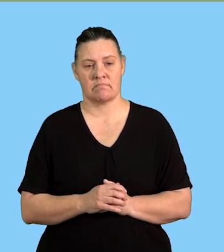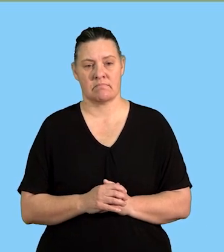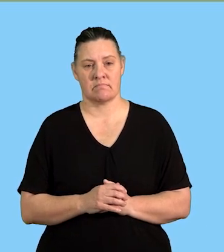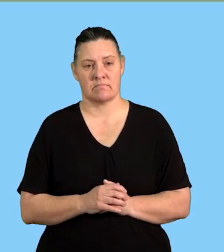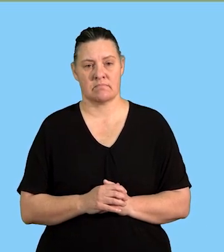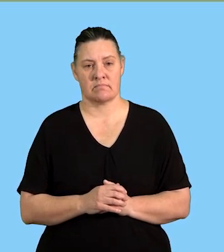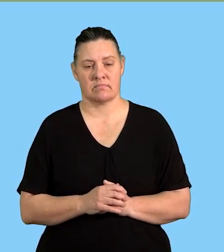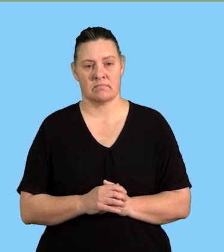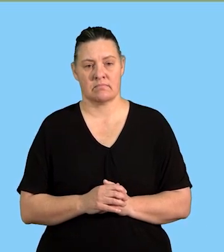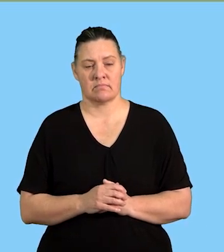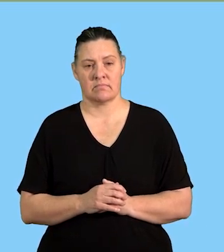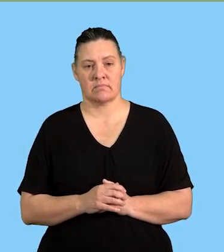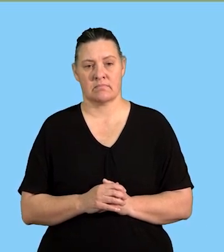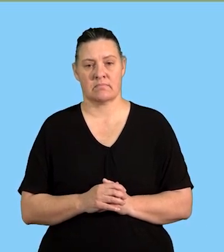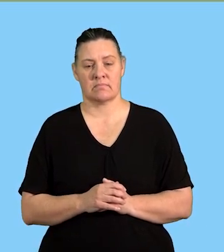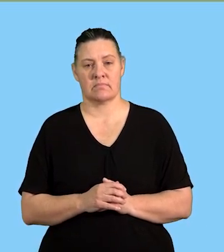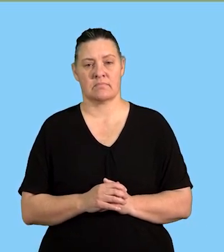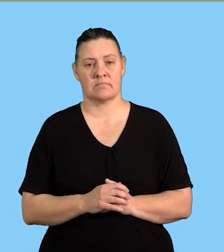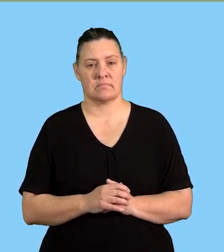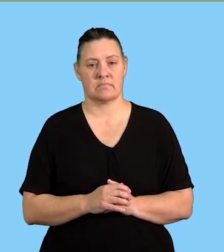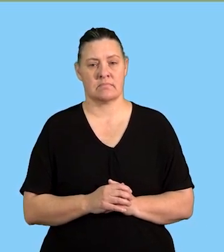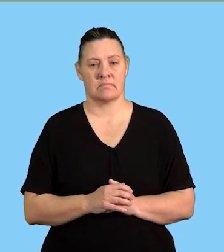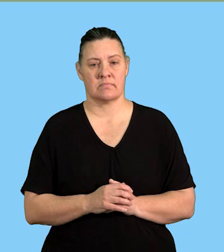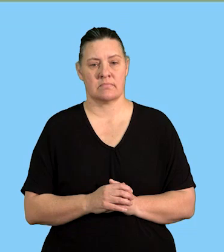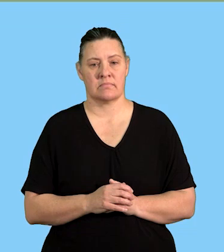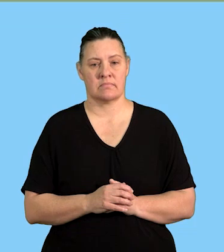general increase